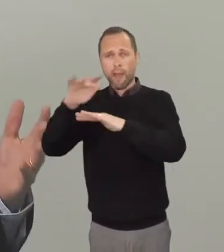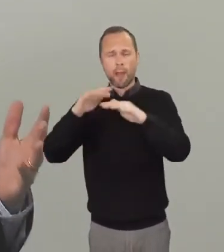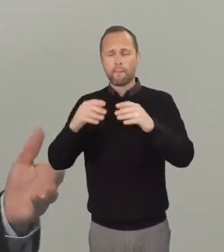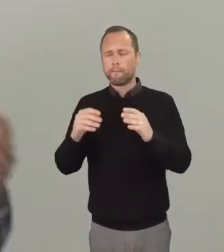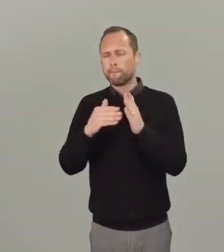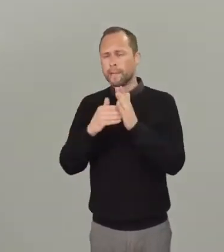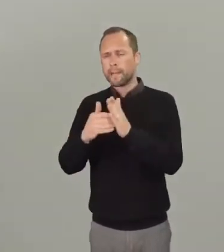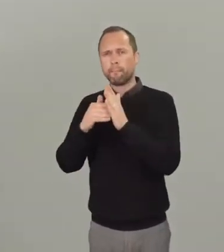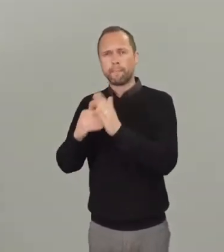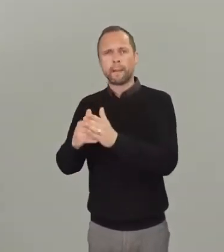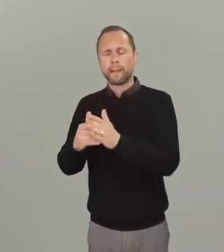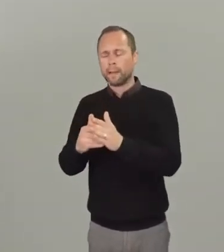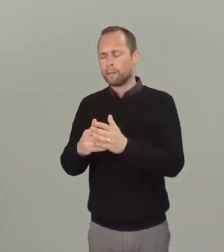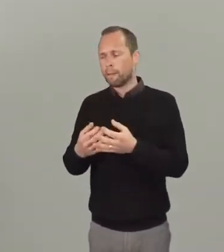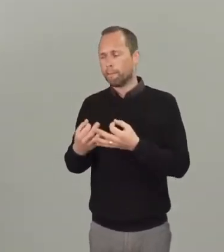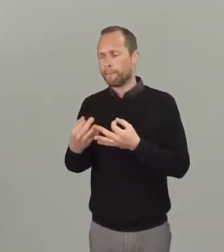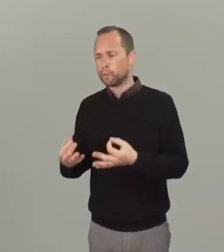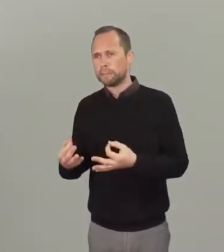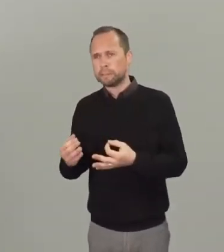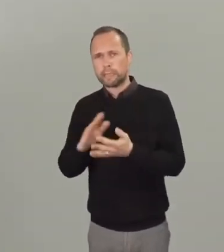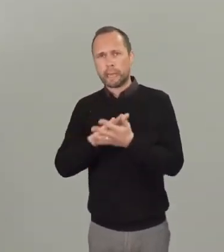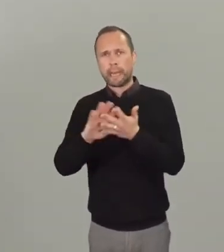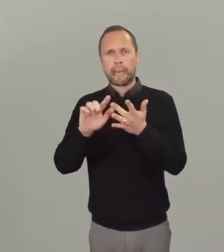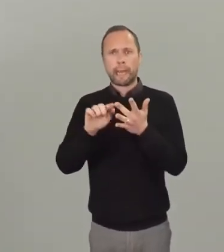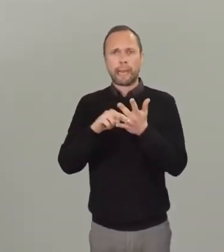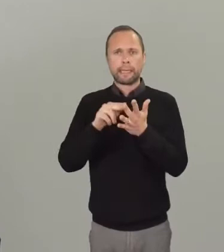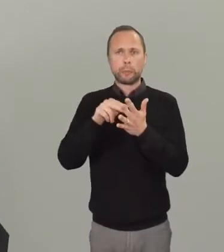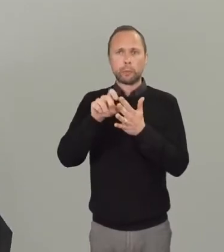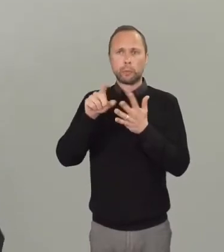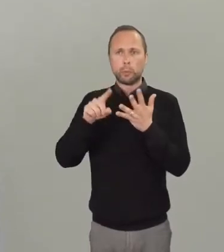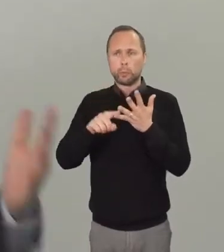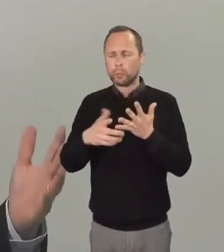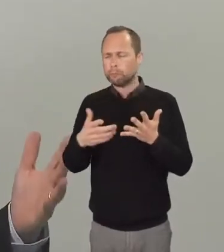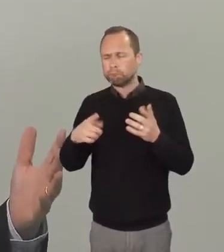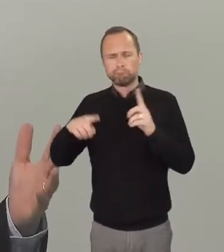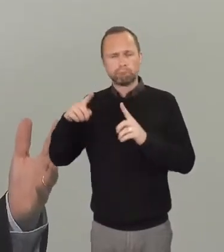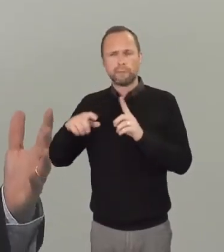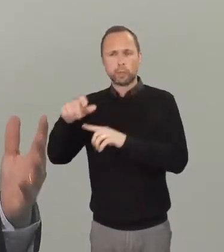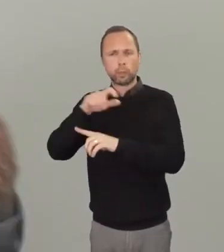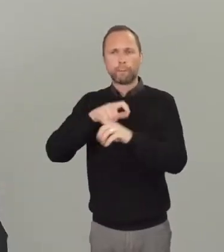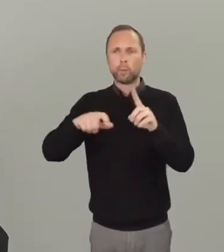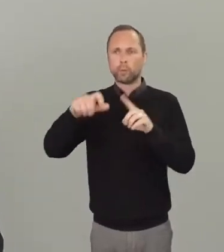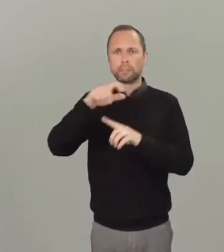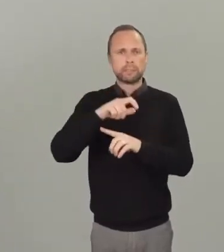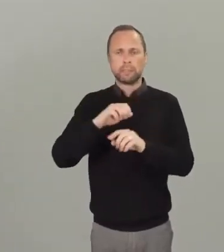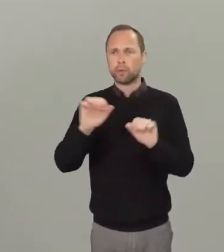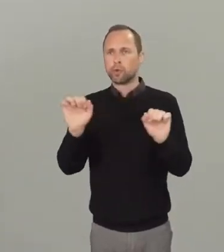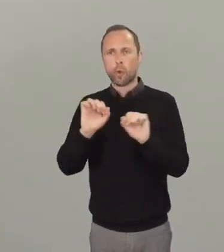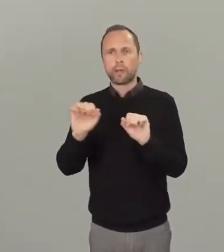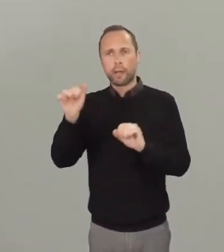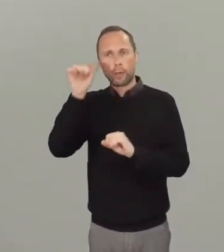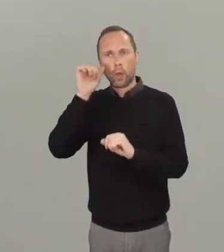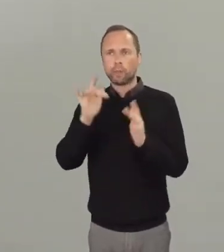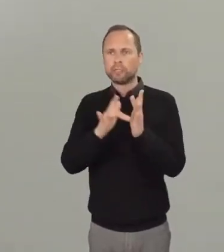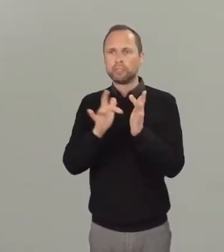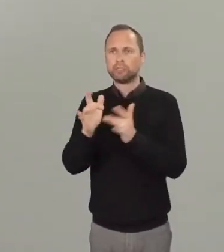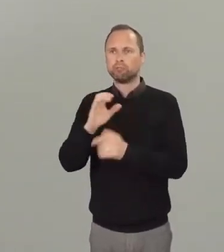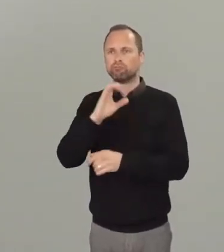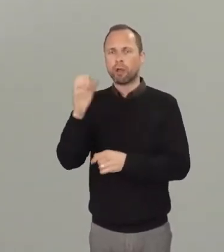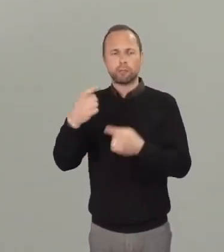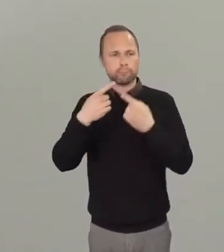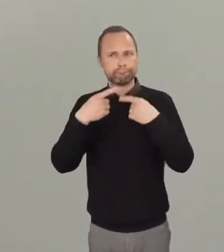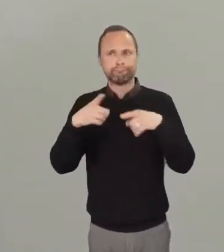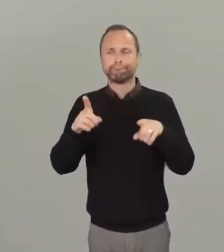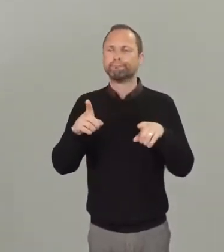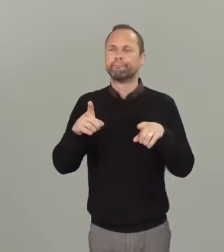Buddhists, Hindus, and communities that have yet to hear the